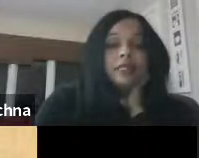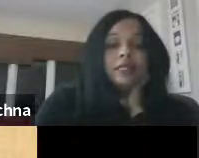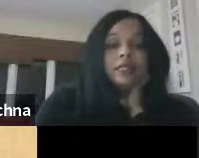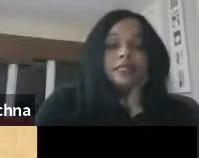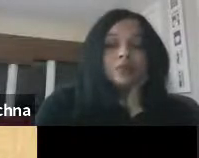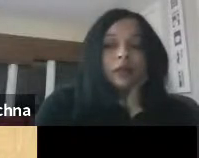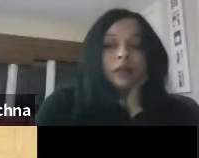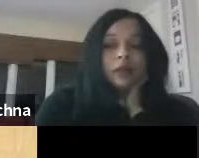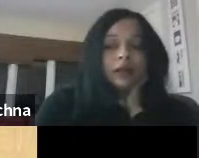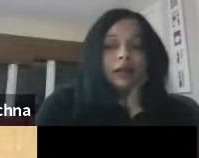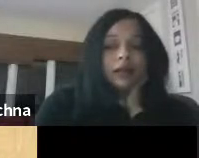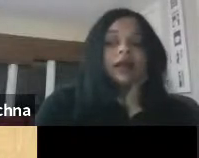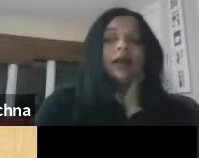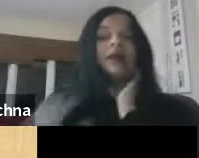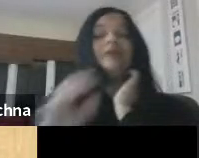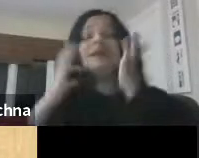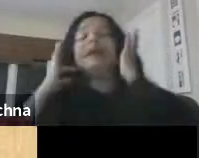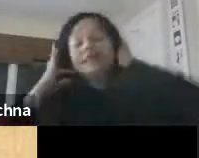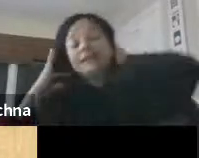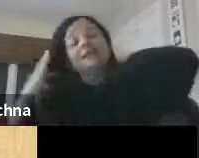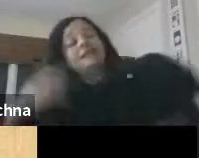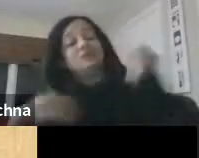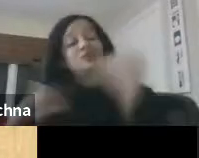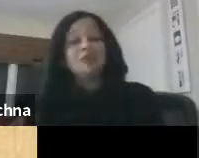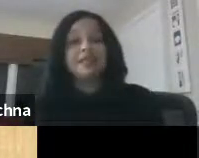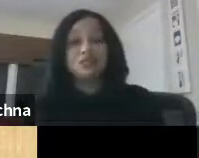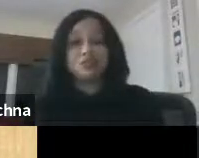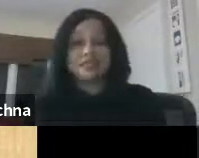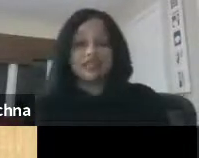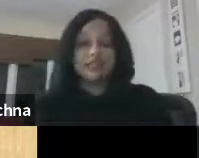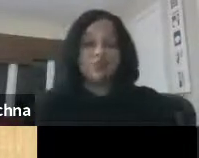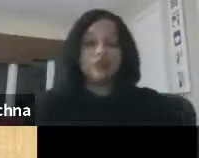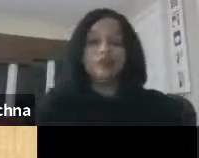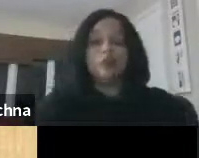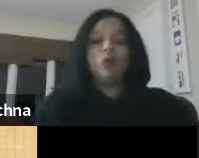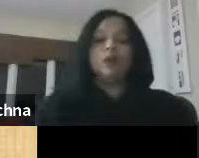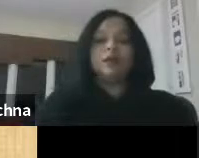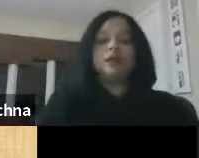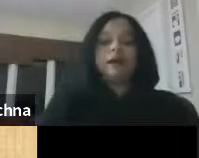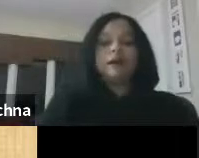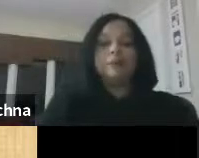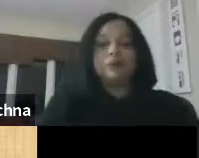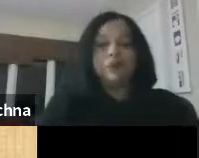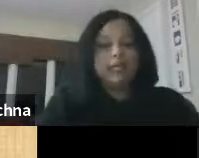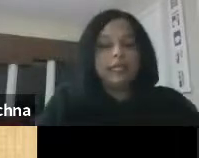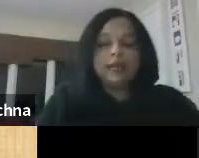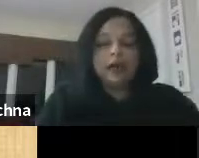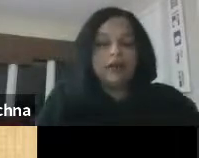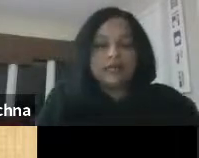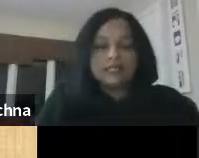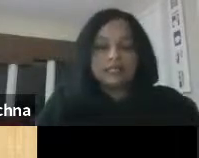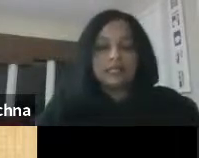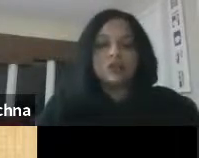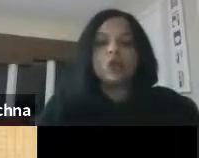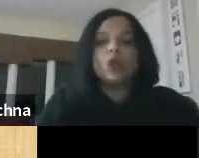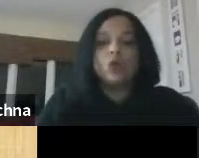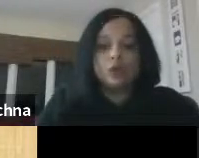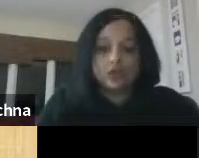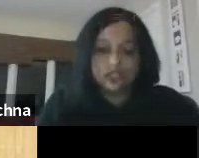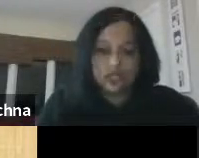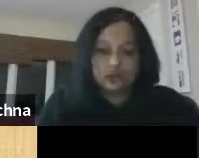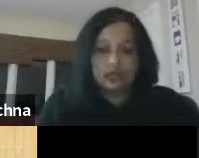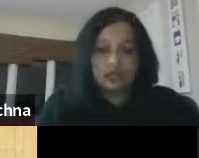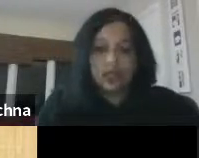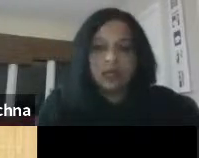Okay. So this is where I think it gets really interesting and really important. Reading, obviously, is a